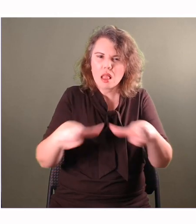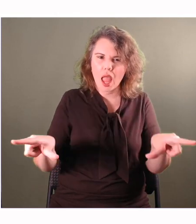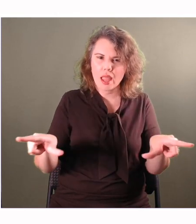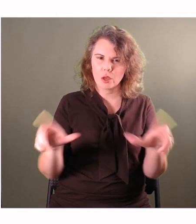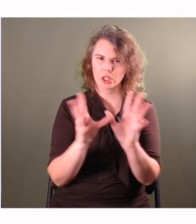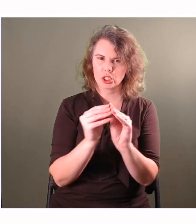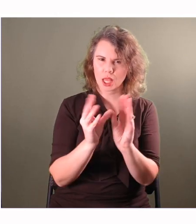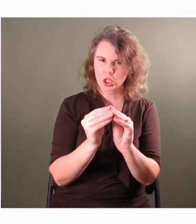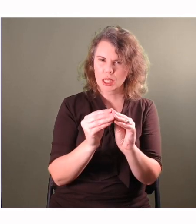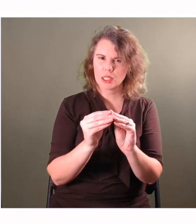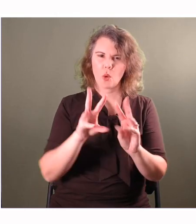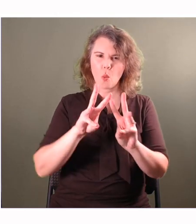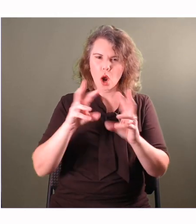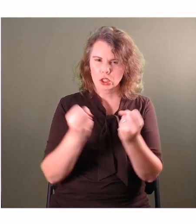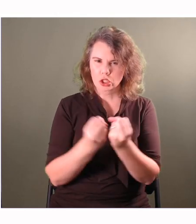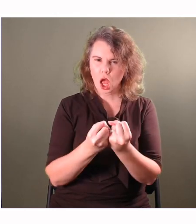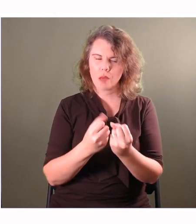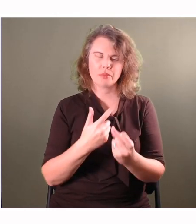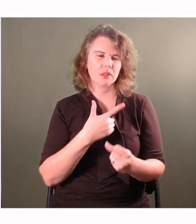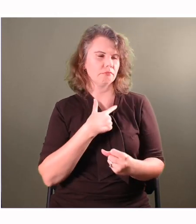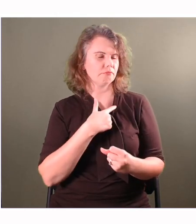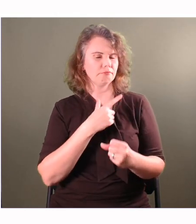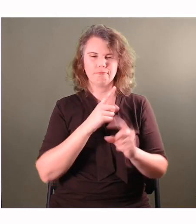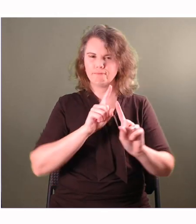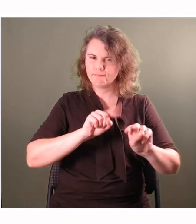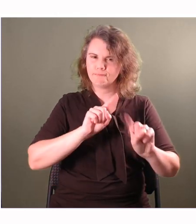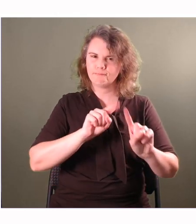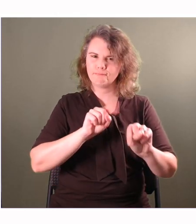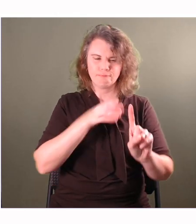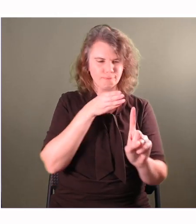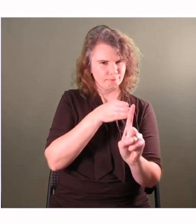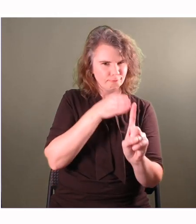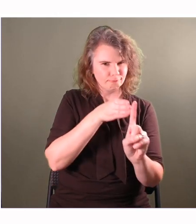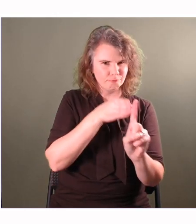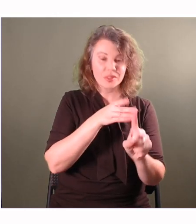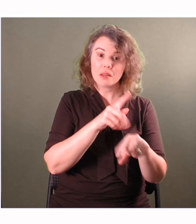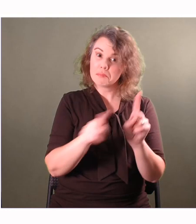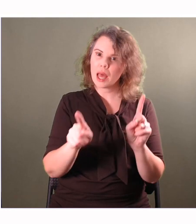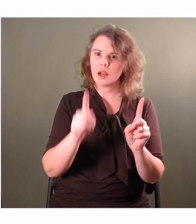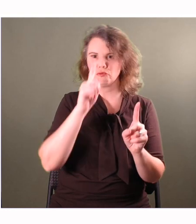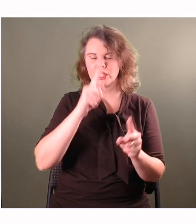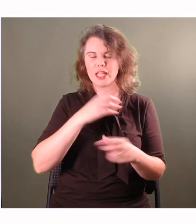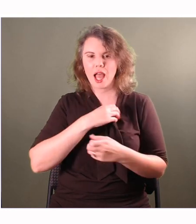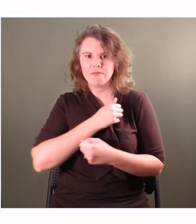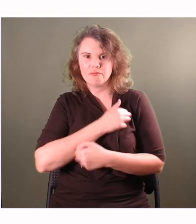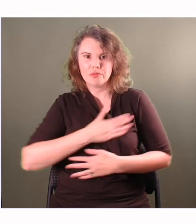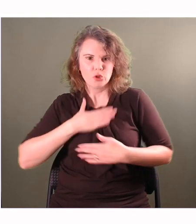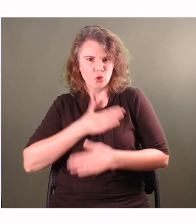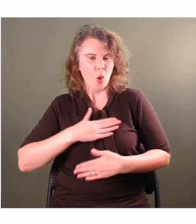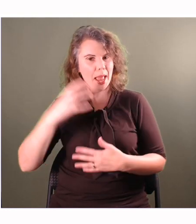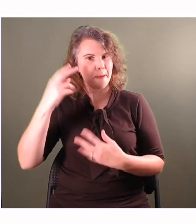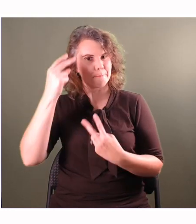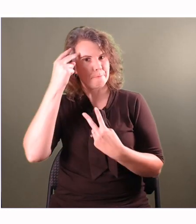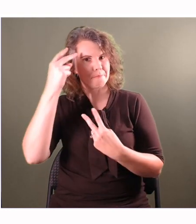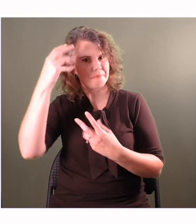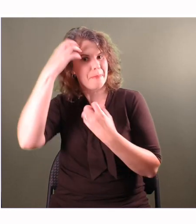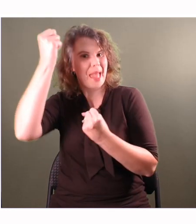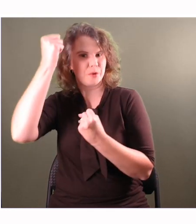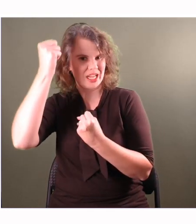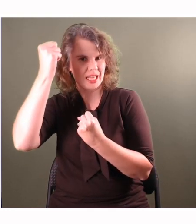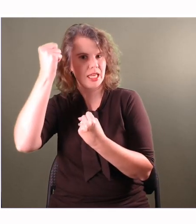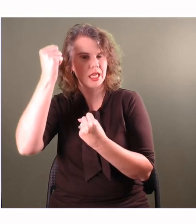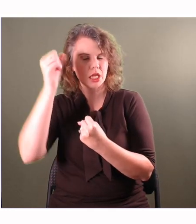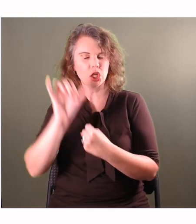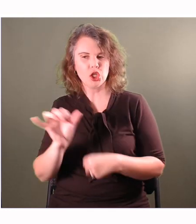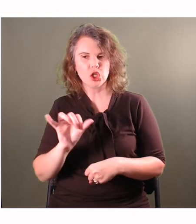person. I go to all the language sessions, but I've always had a love for learning and memory as well.